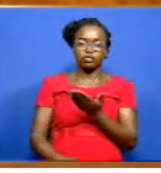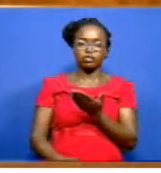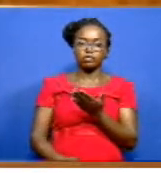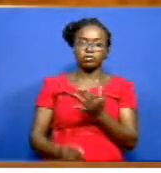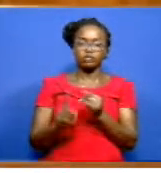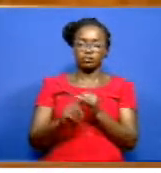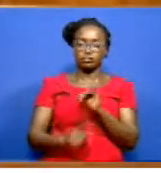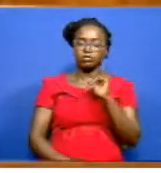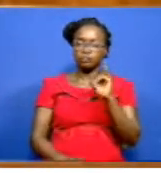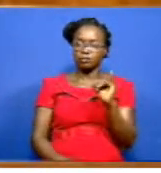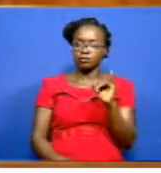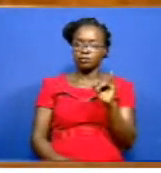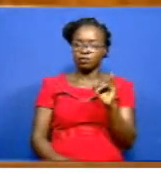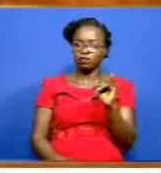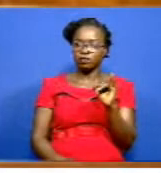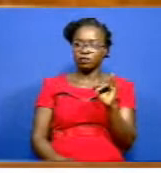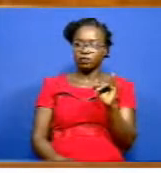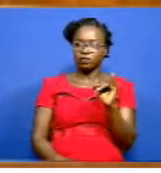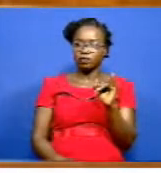1,